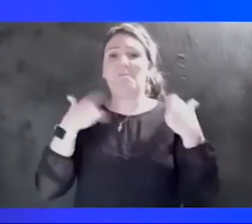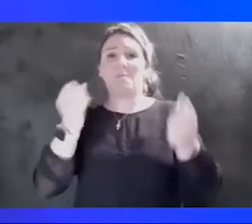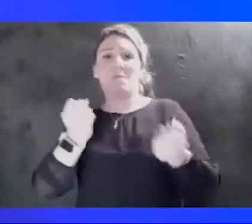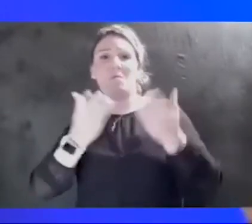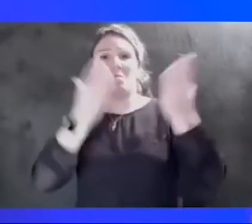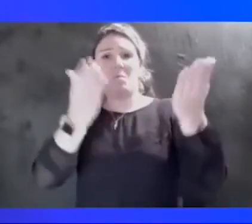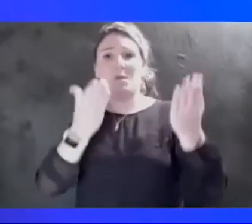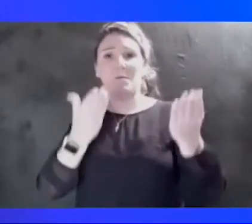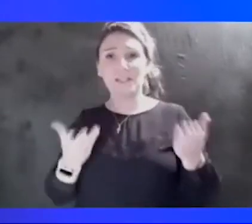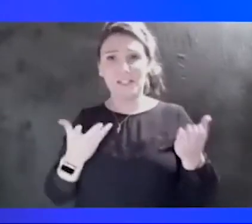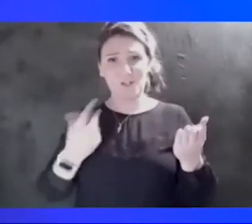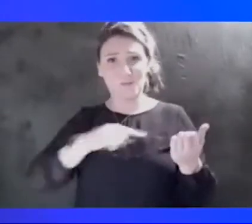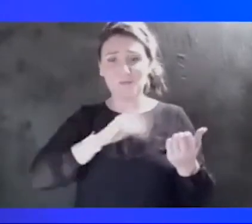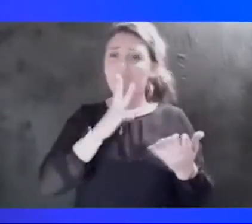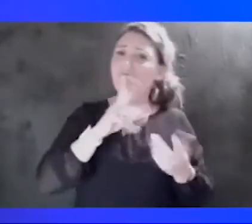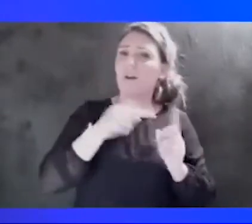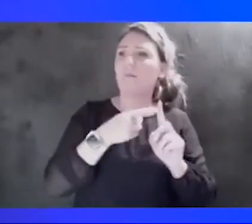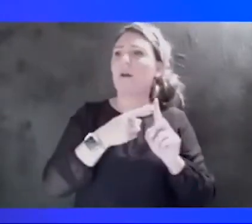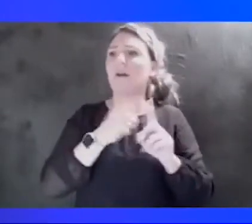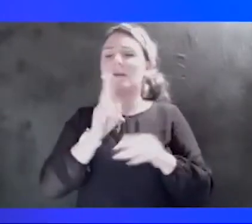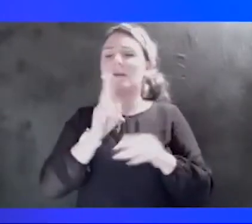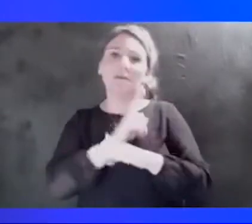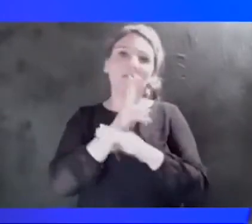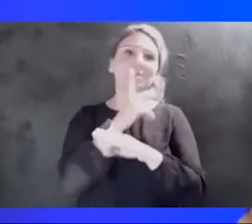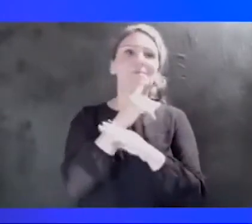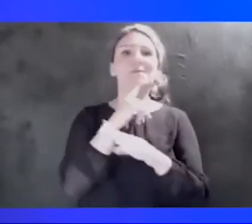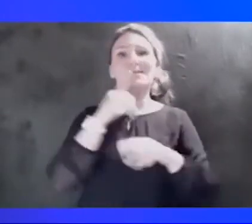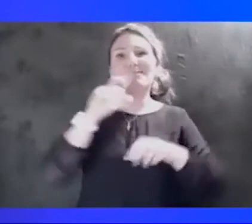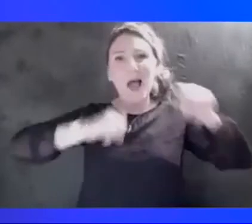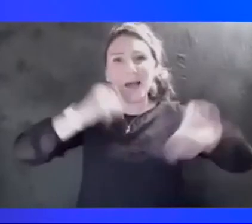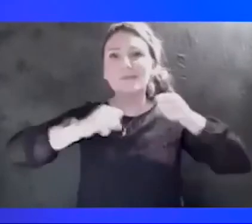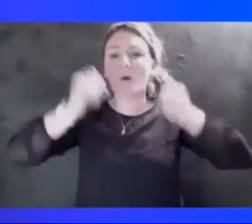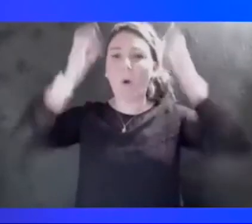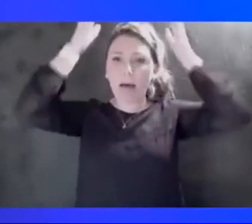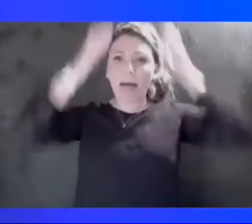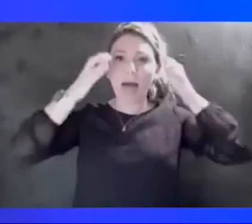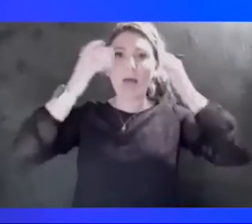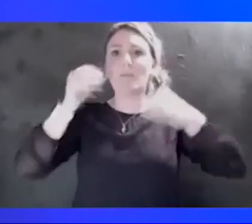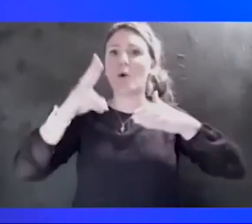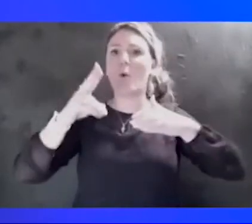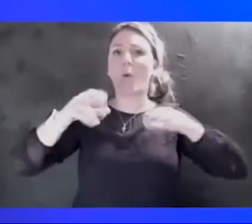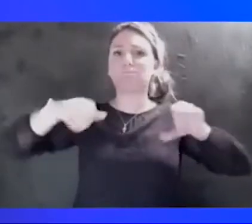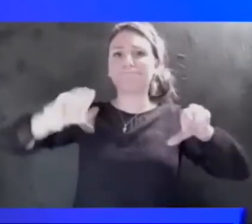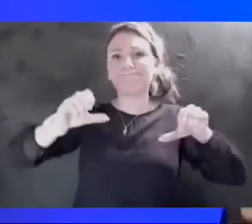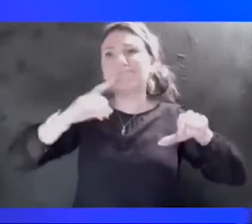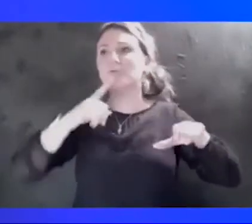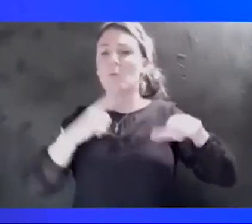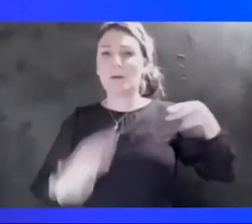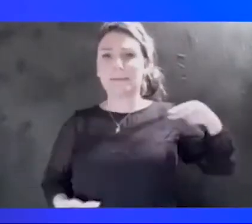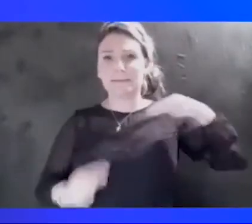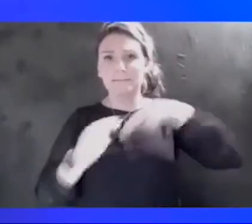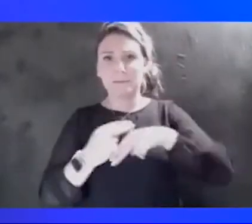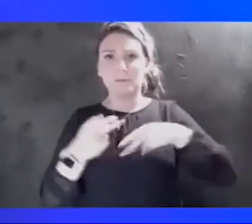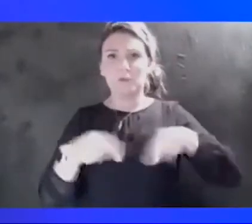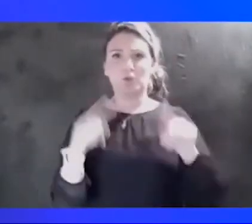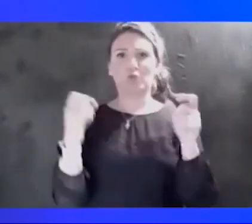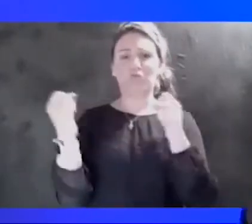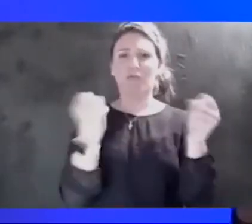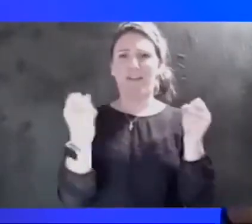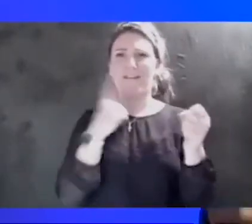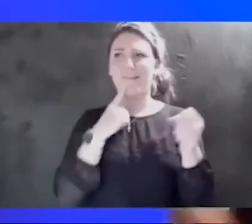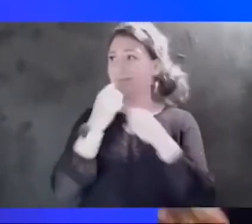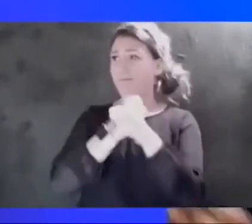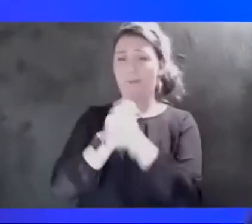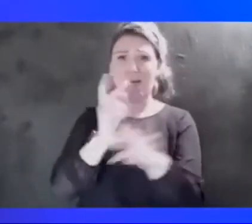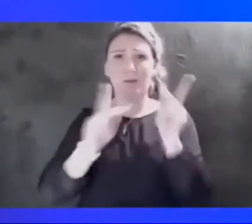talk about wearing a helmet when you rode a bike or a motorcycle, wearing your seatbelt when you're in your car. And I had to fight with people about, well, I had an aunt